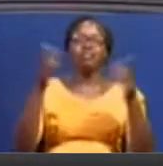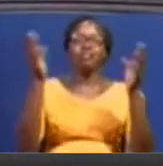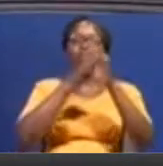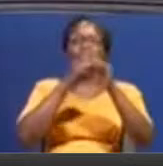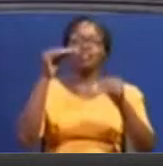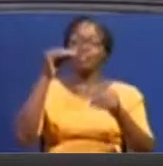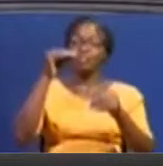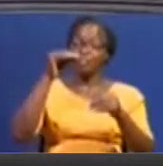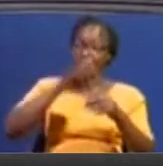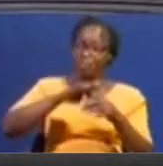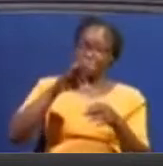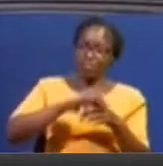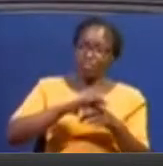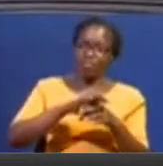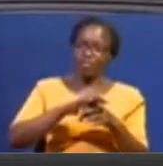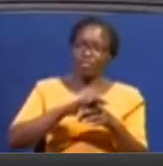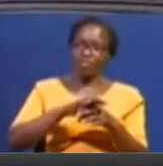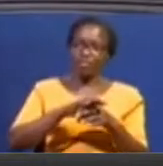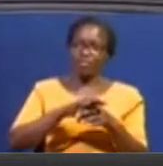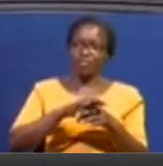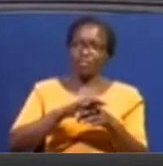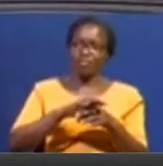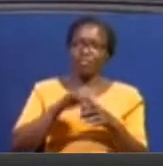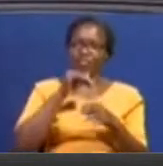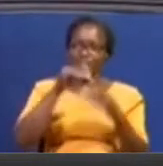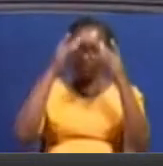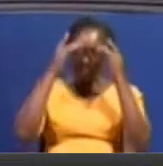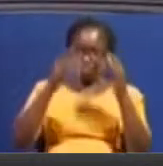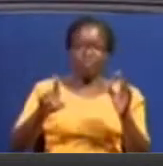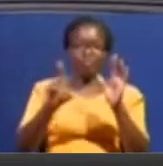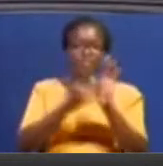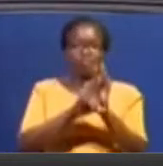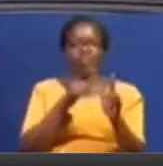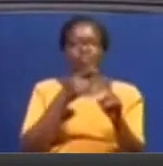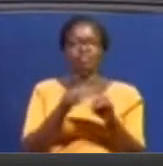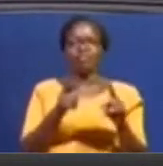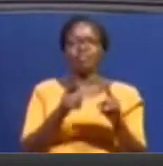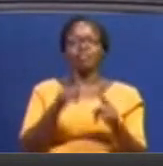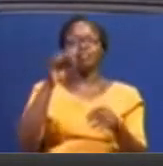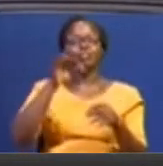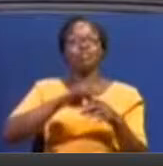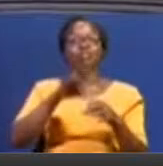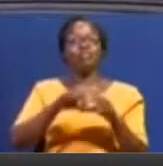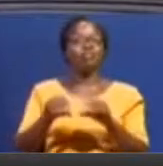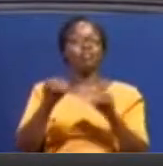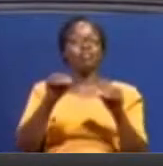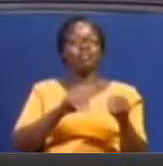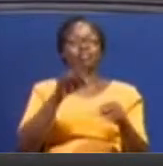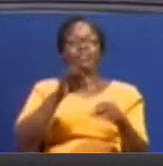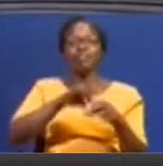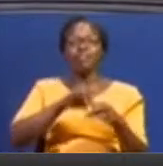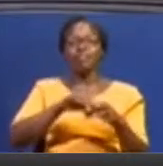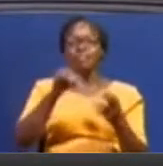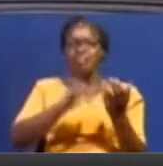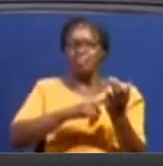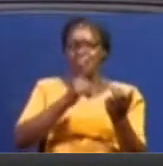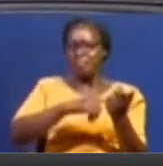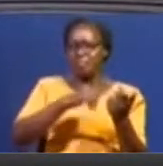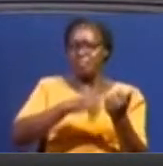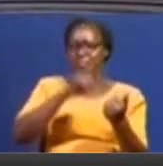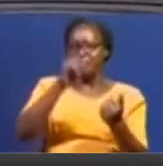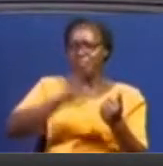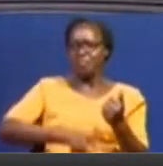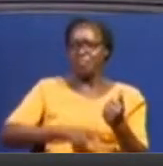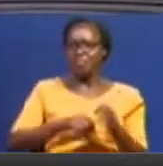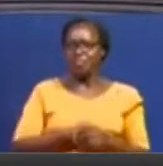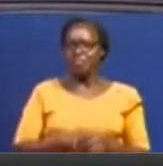presidential election, it is not determined by law, but it is by votes cast, and those votes have to be counted. What